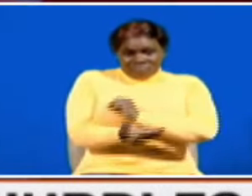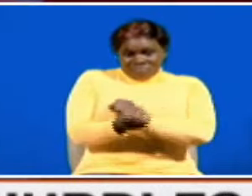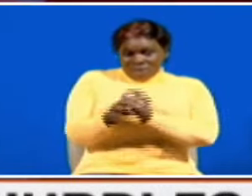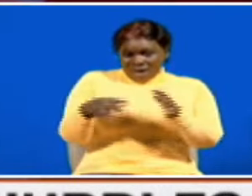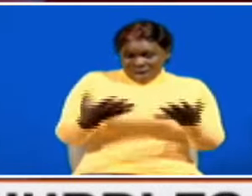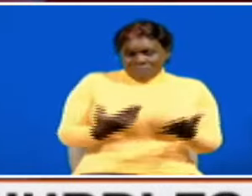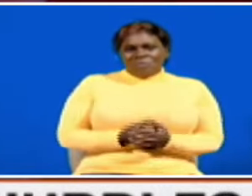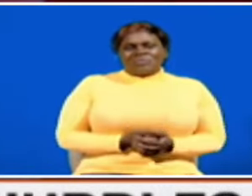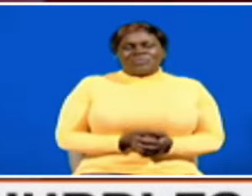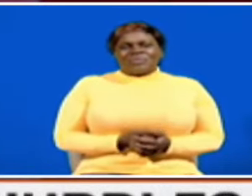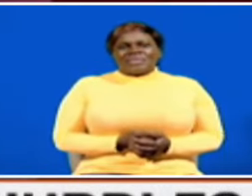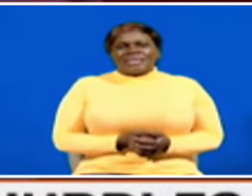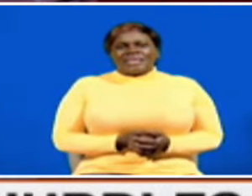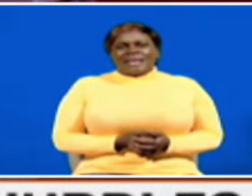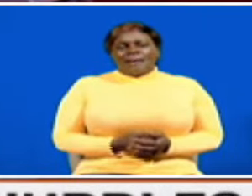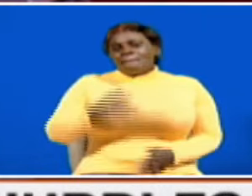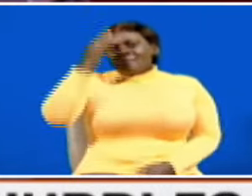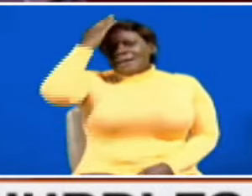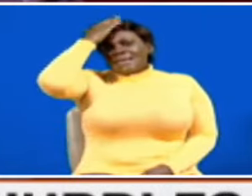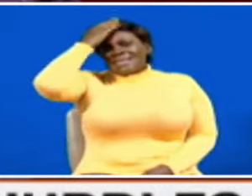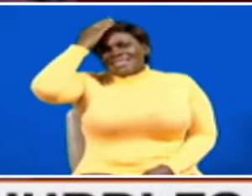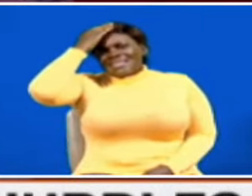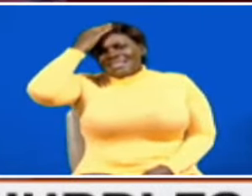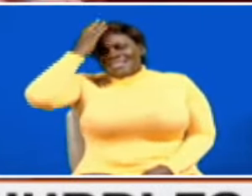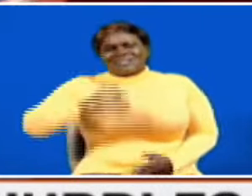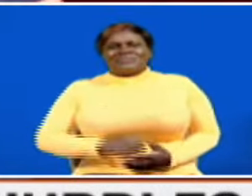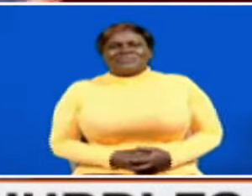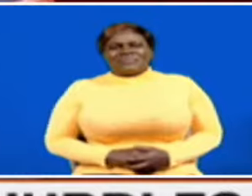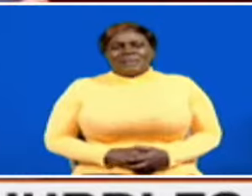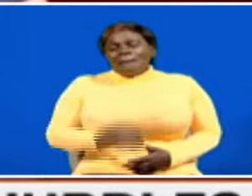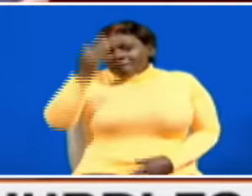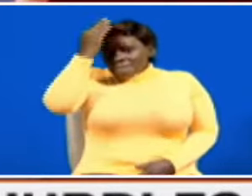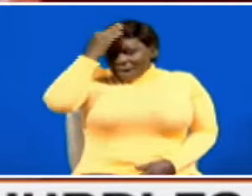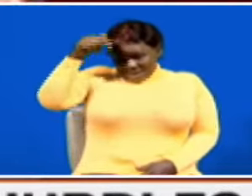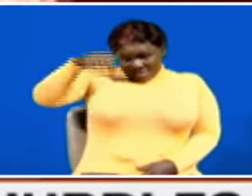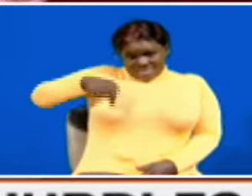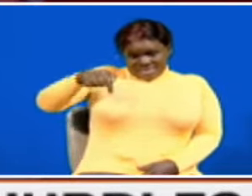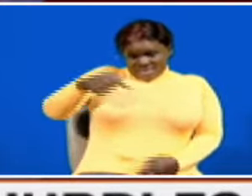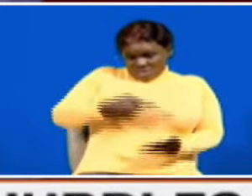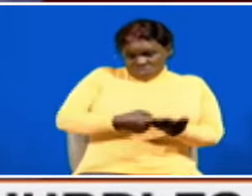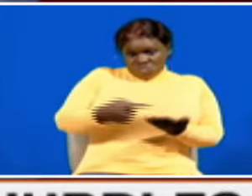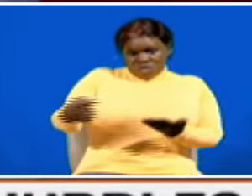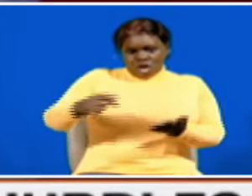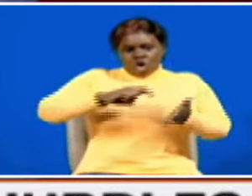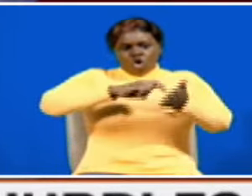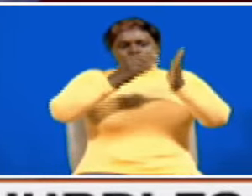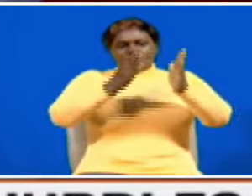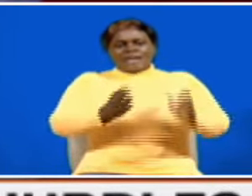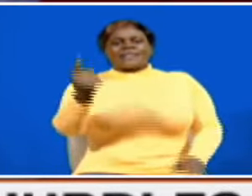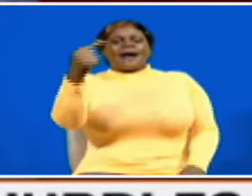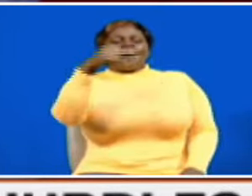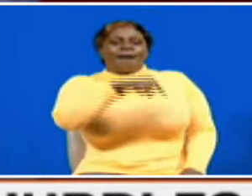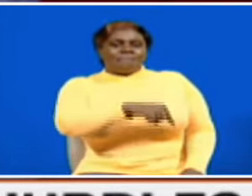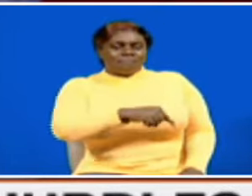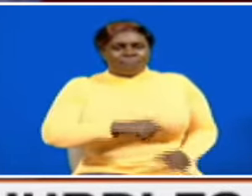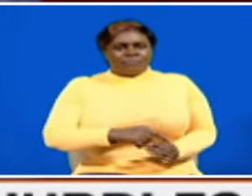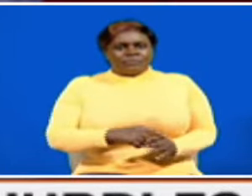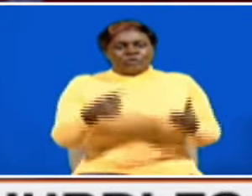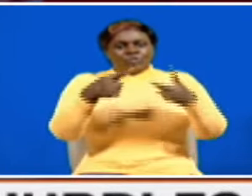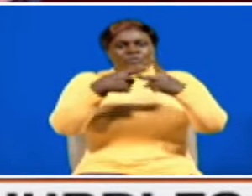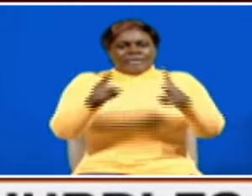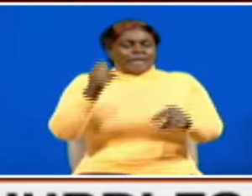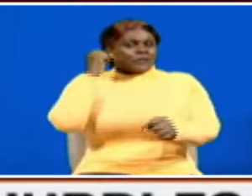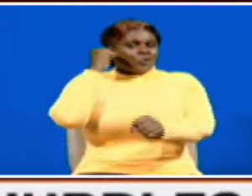kwamba Jumatatu, this Monday, contractor anakuja kuendesha